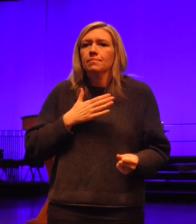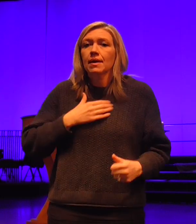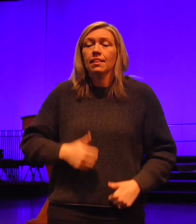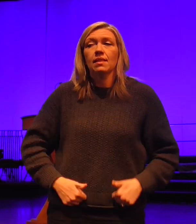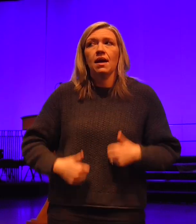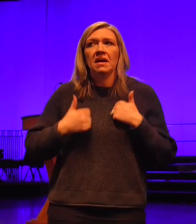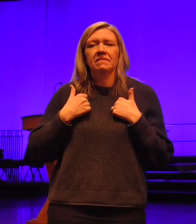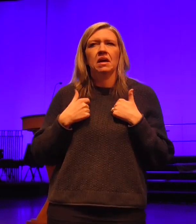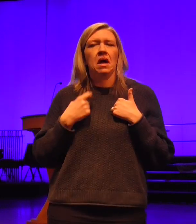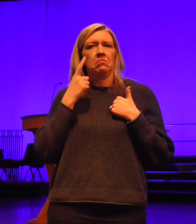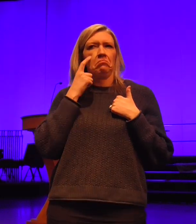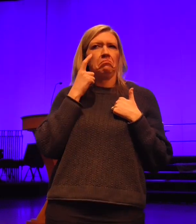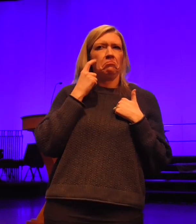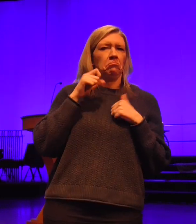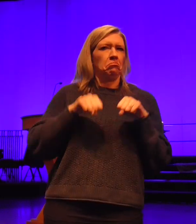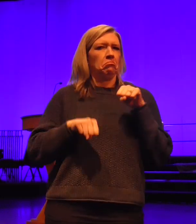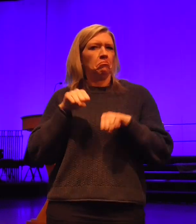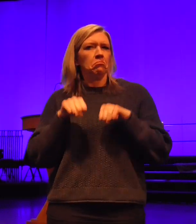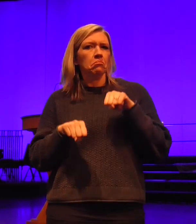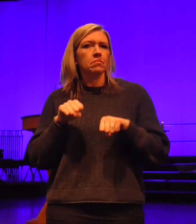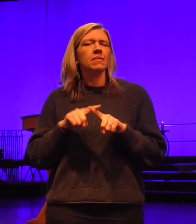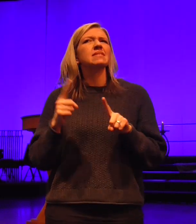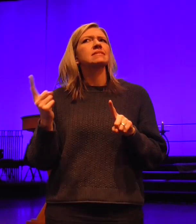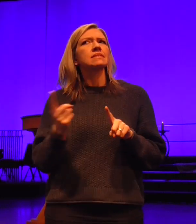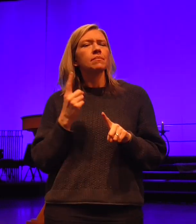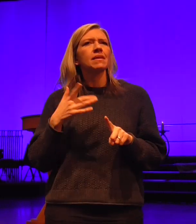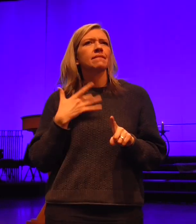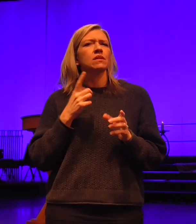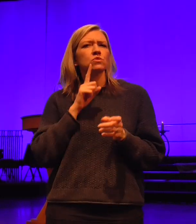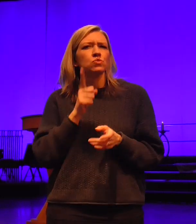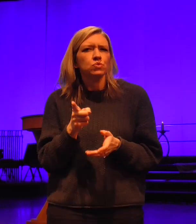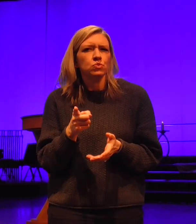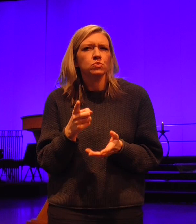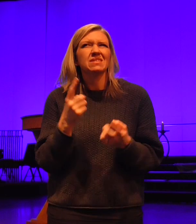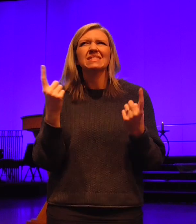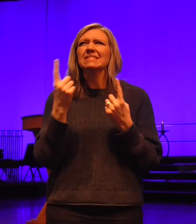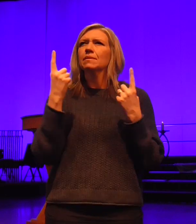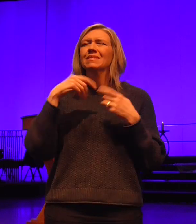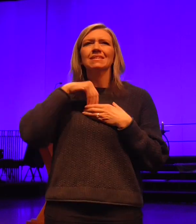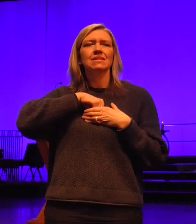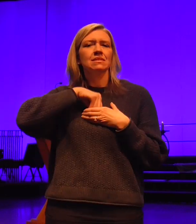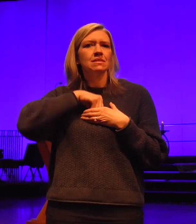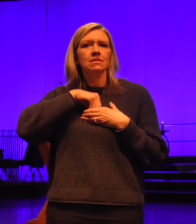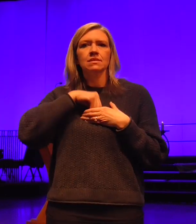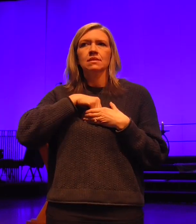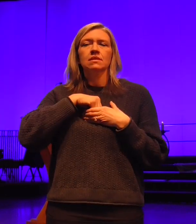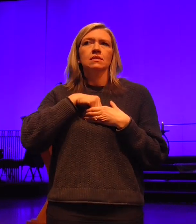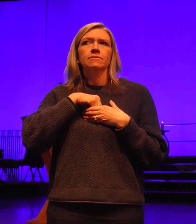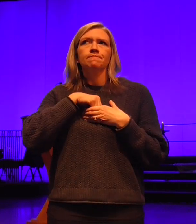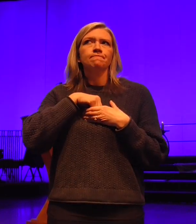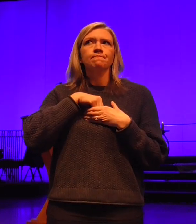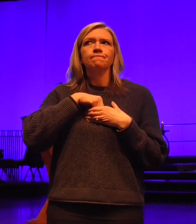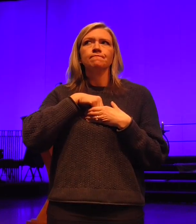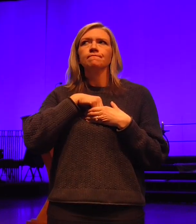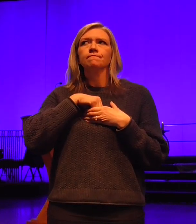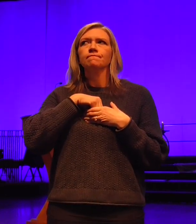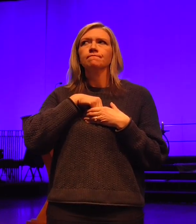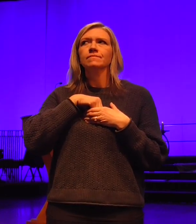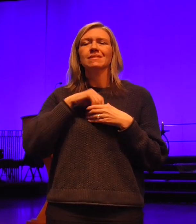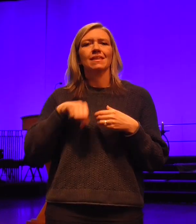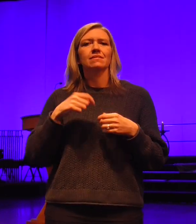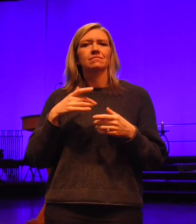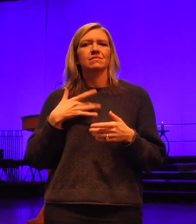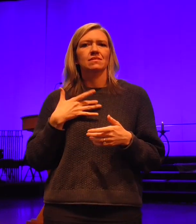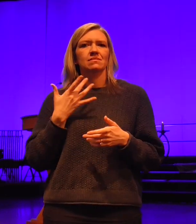skeptical, but something rang true for me. And that's what kept me here. There was something inside of me that said, yeah, I'm